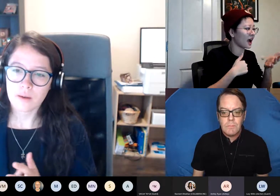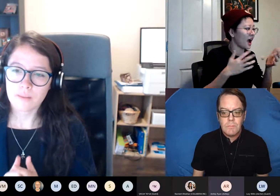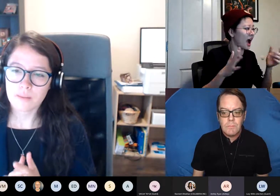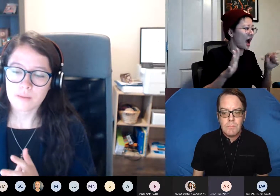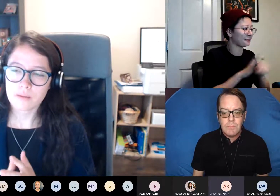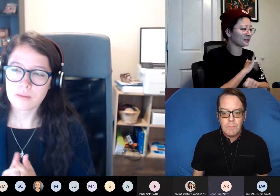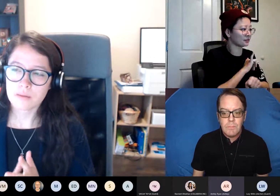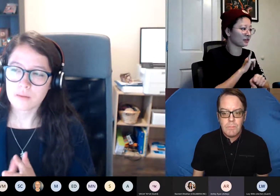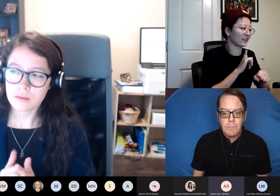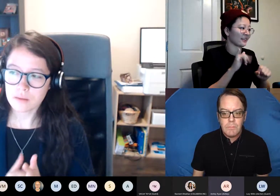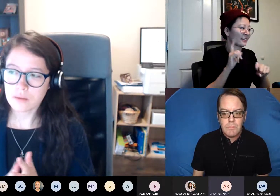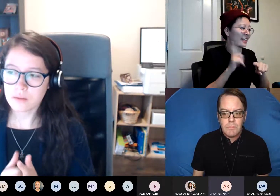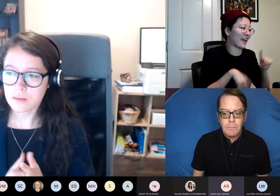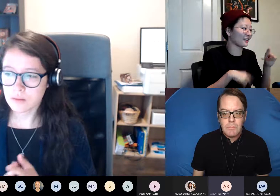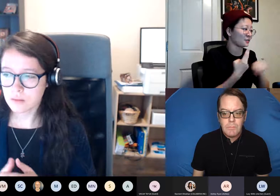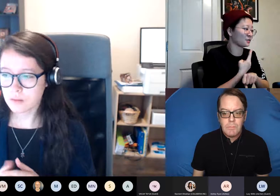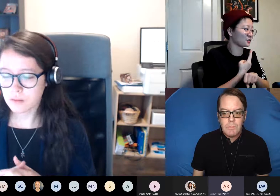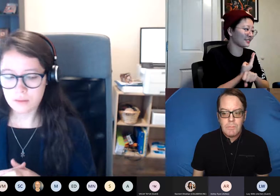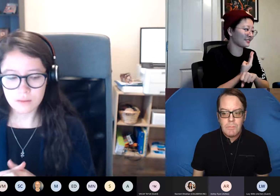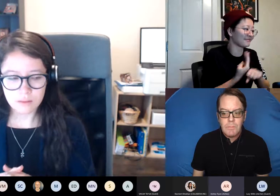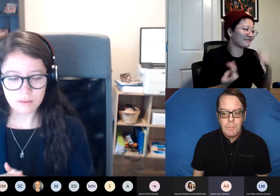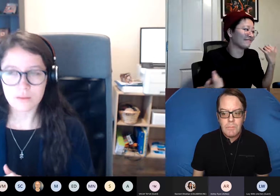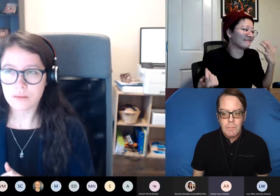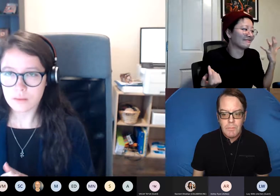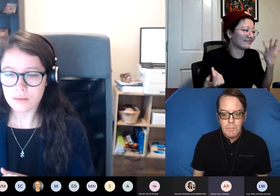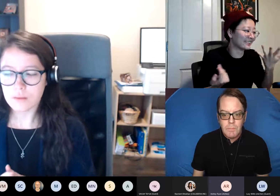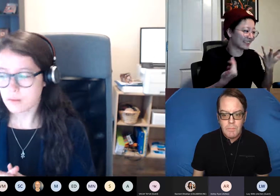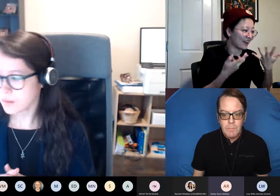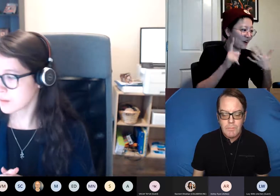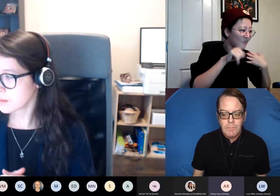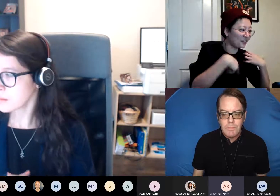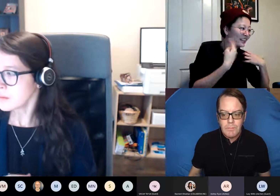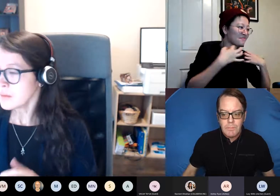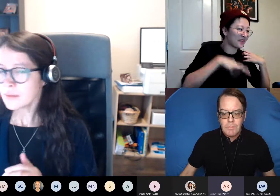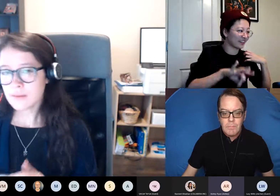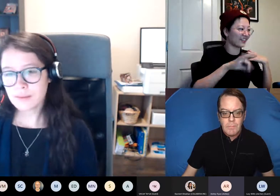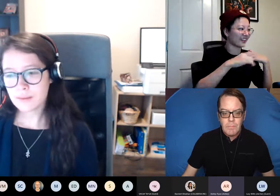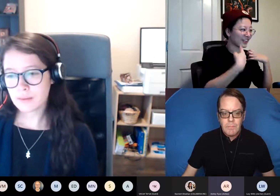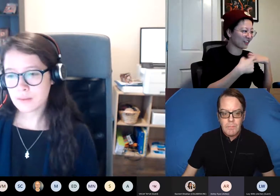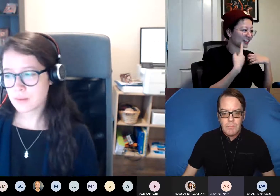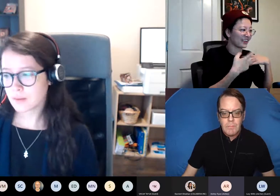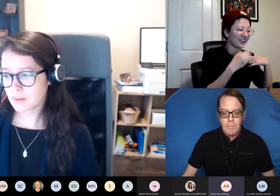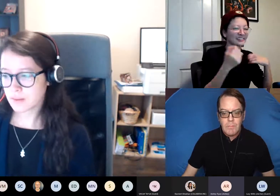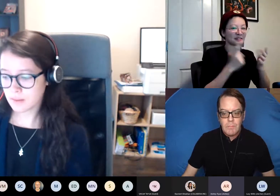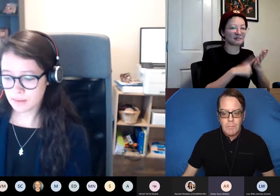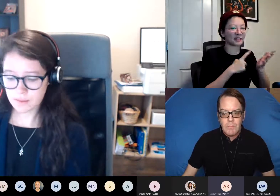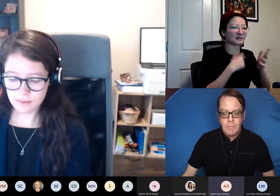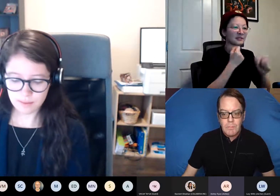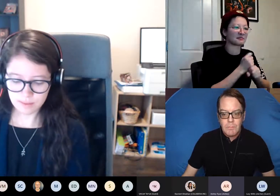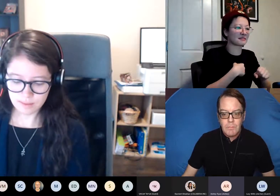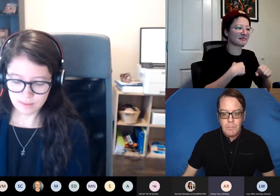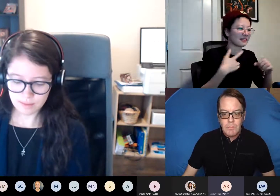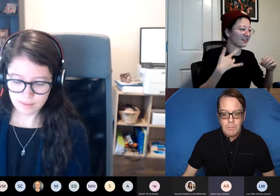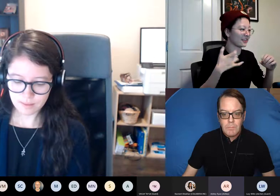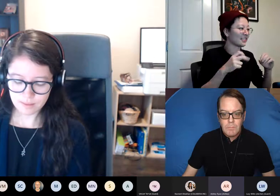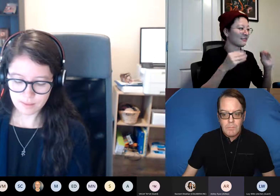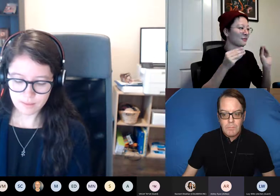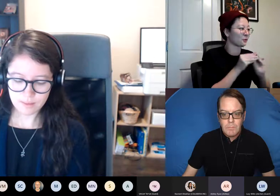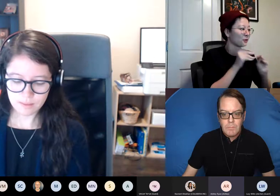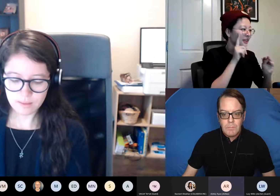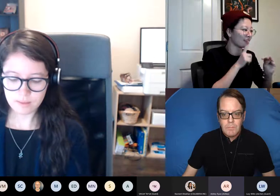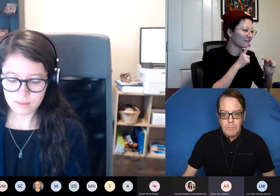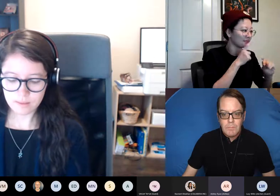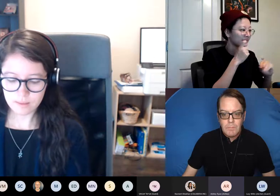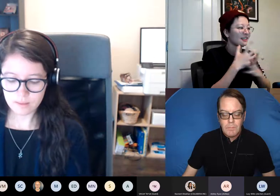fix hearing deaf people. It actually benefited hearing people because deaf people as you may imagine, have no way